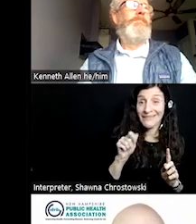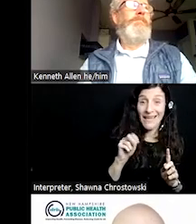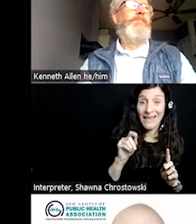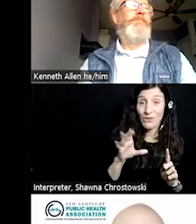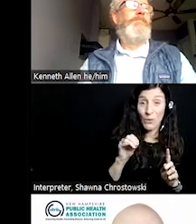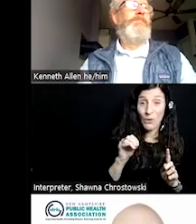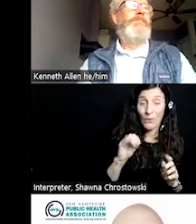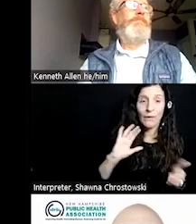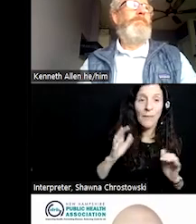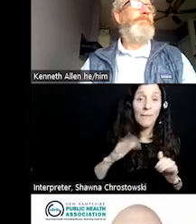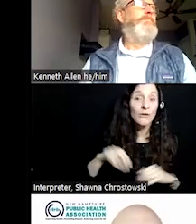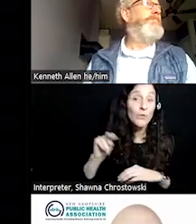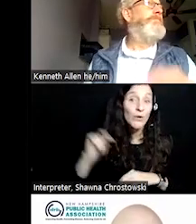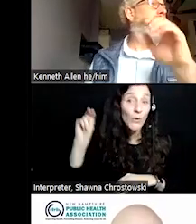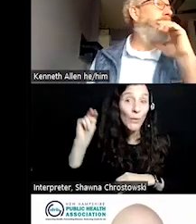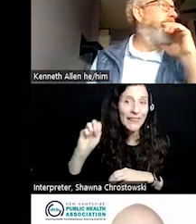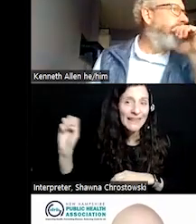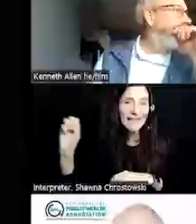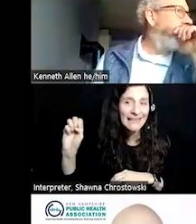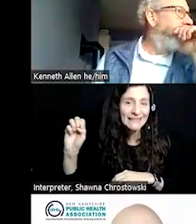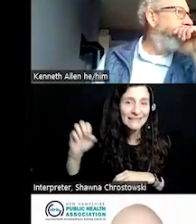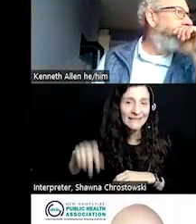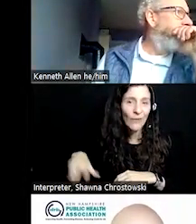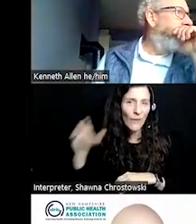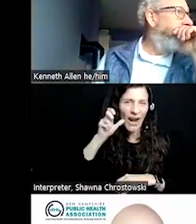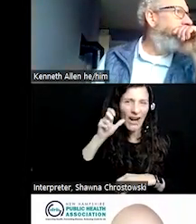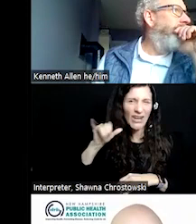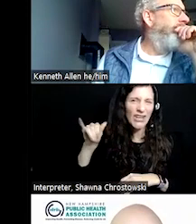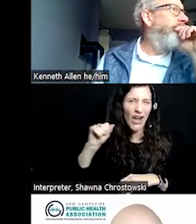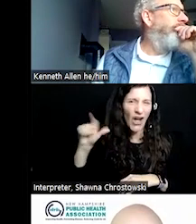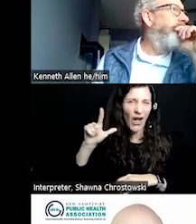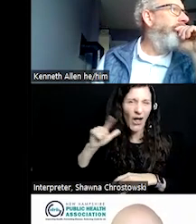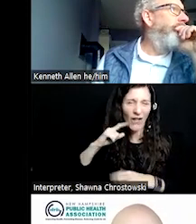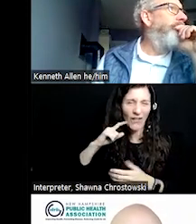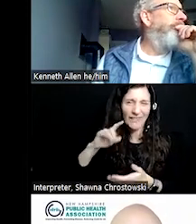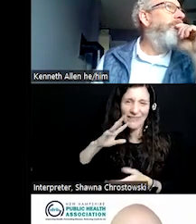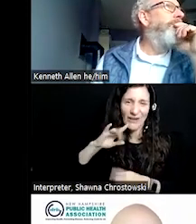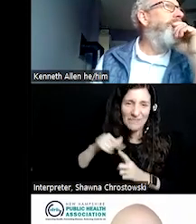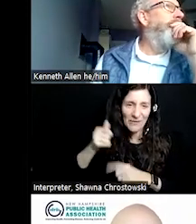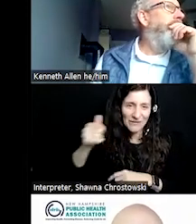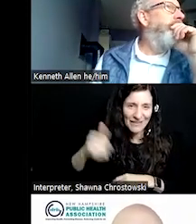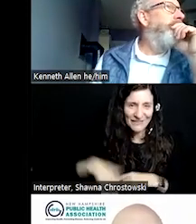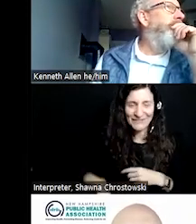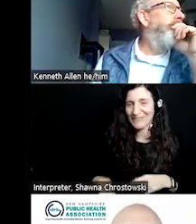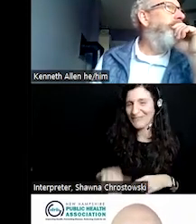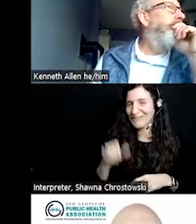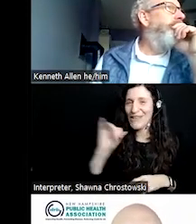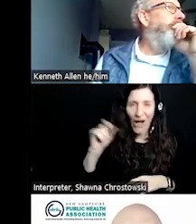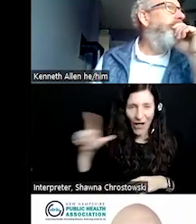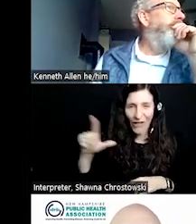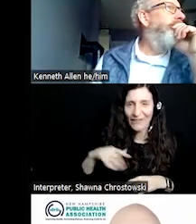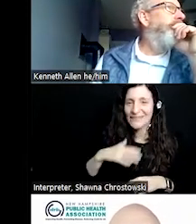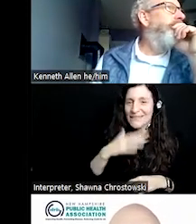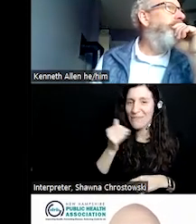Northeast Kingdom, where I sometimes hear y'all referring to yourselves. I love y'all. It's the most inclusive pronoun. It's the only part of